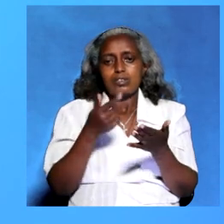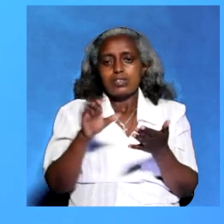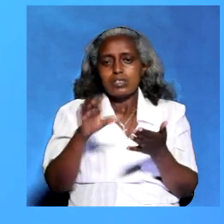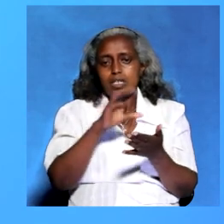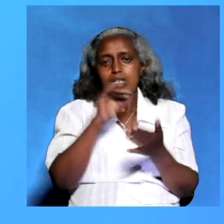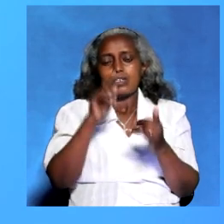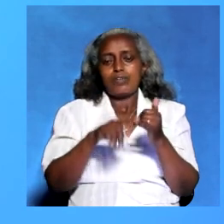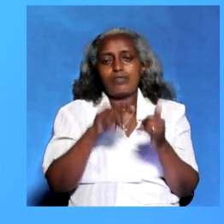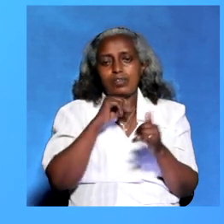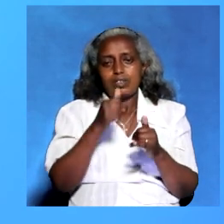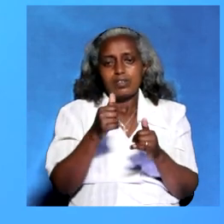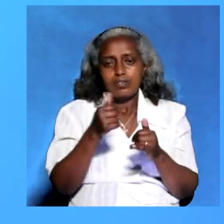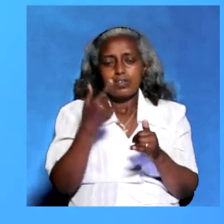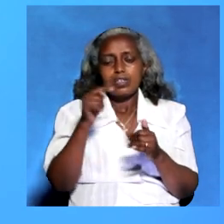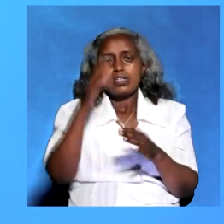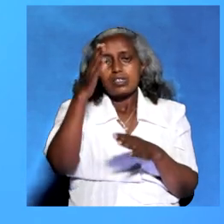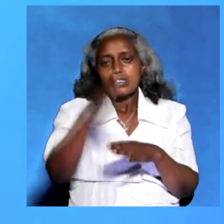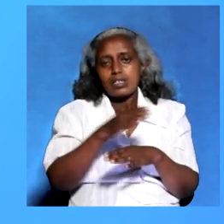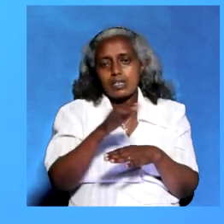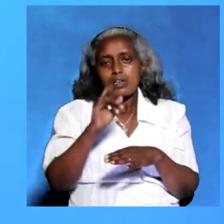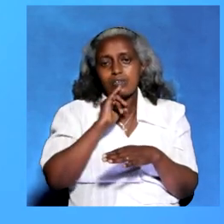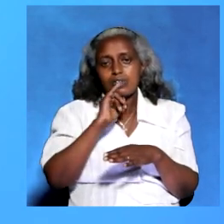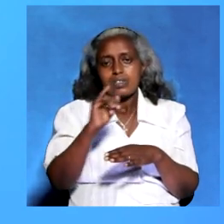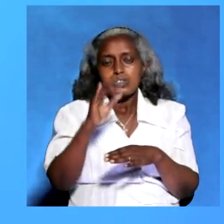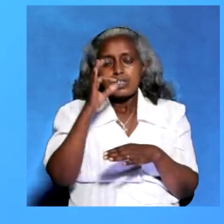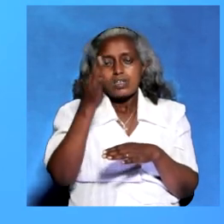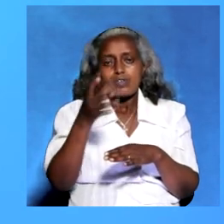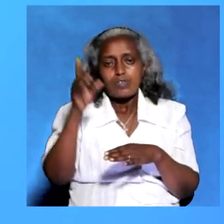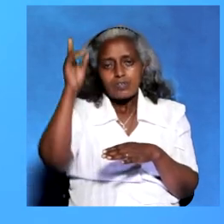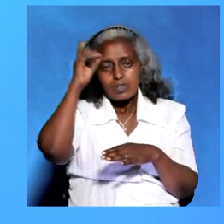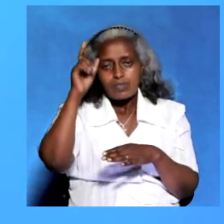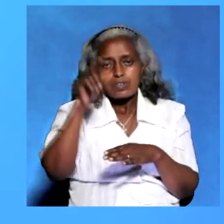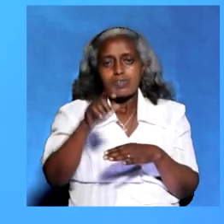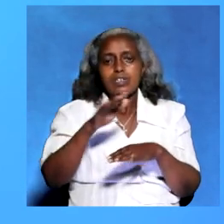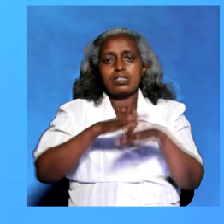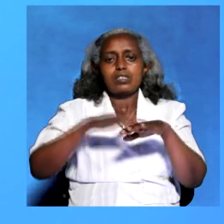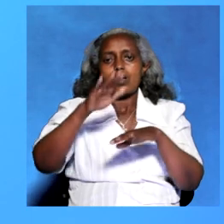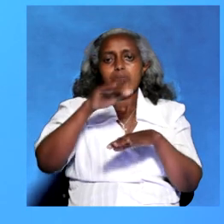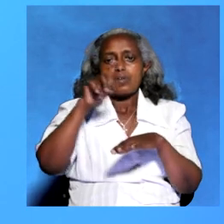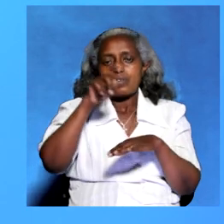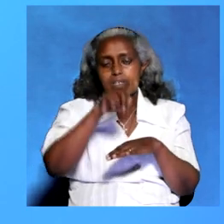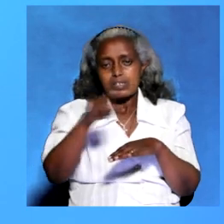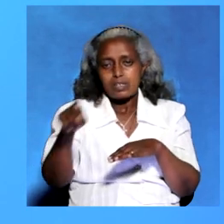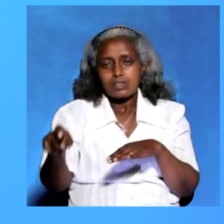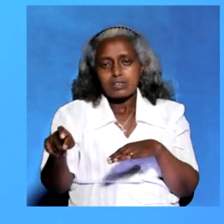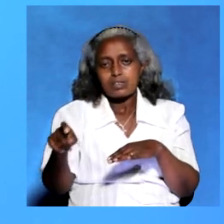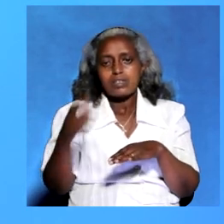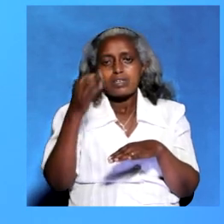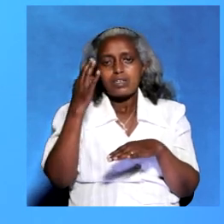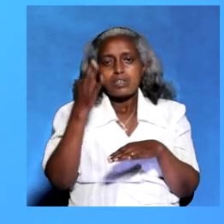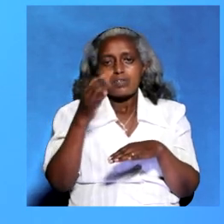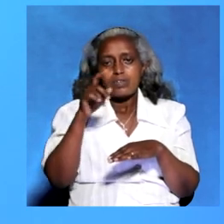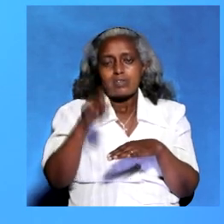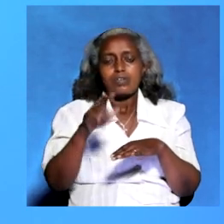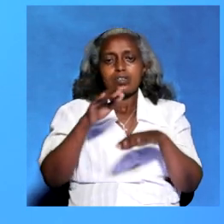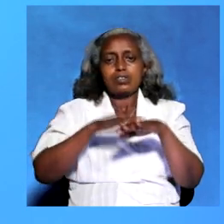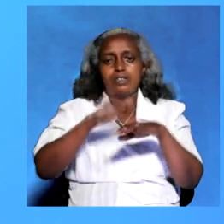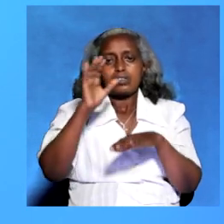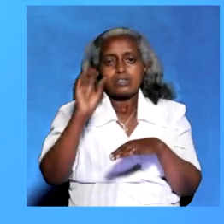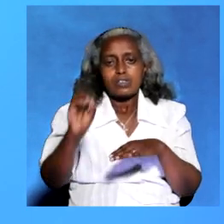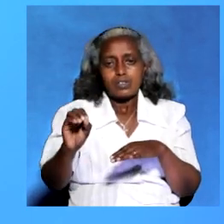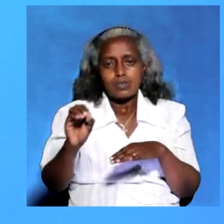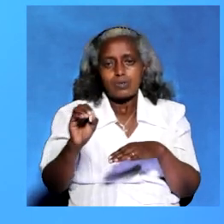infinity, the graph is, or f derivative of x is above x-axis, means f derivative of x is greater than 0.